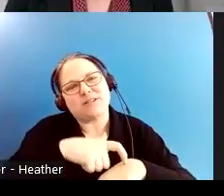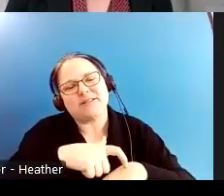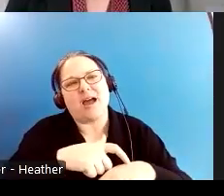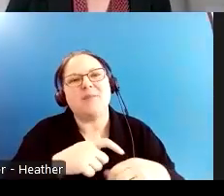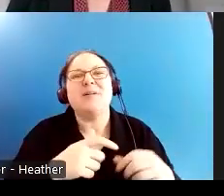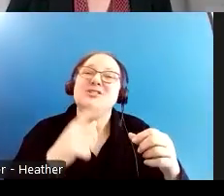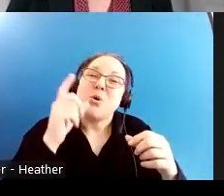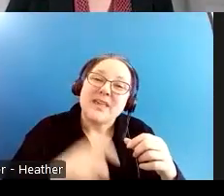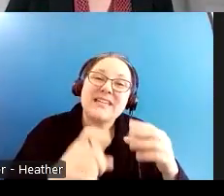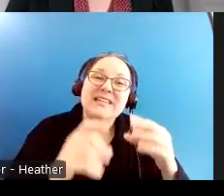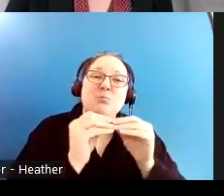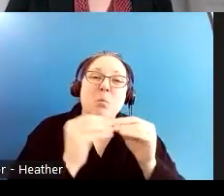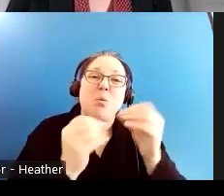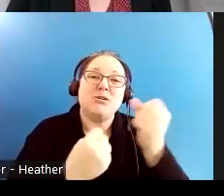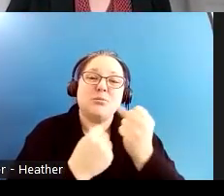don't lose their housing.